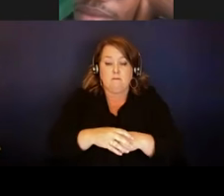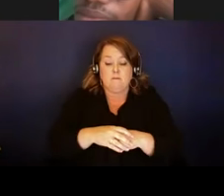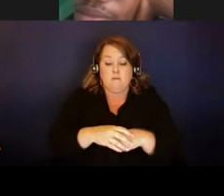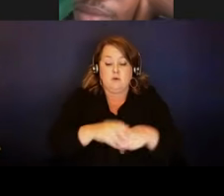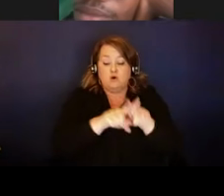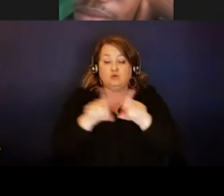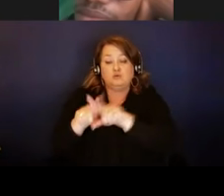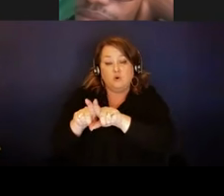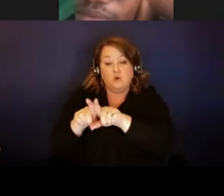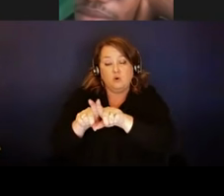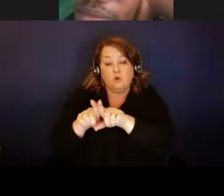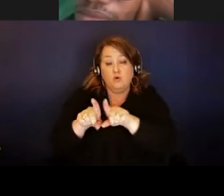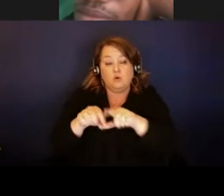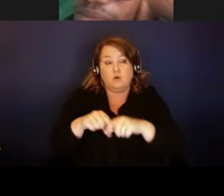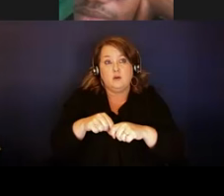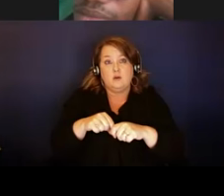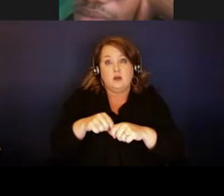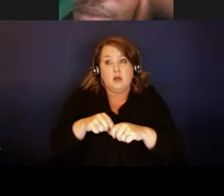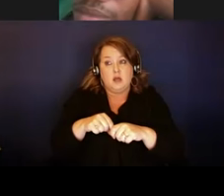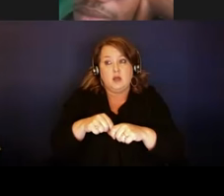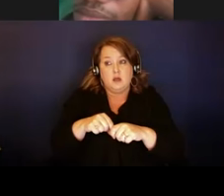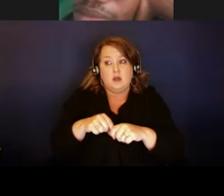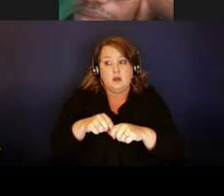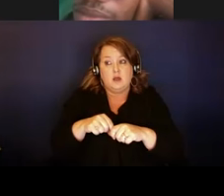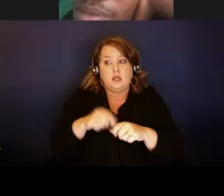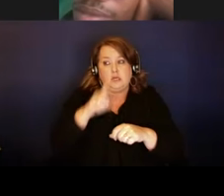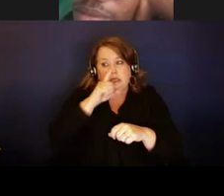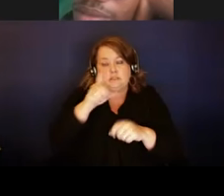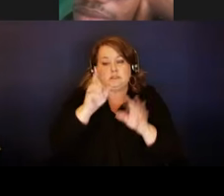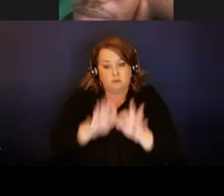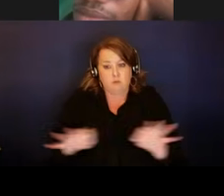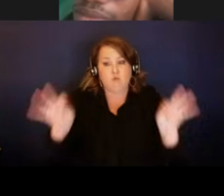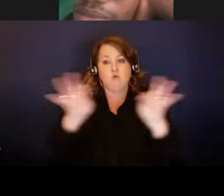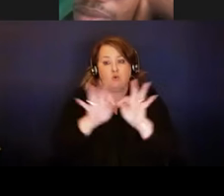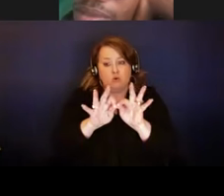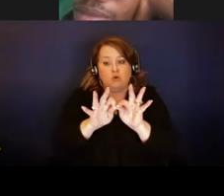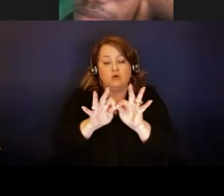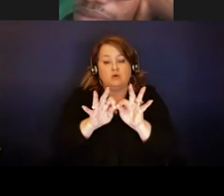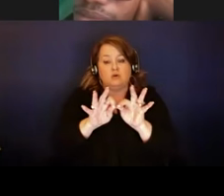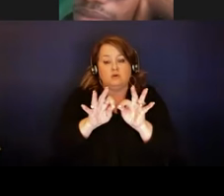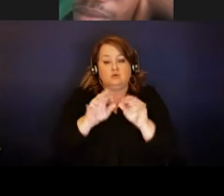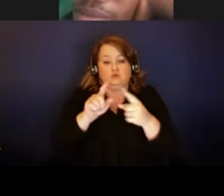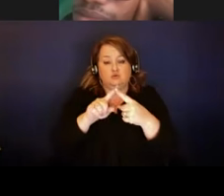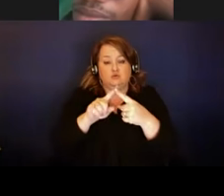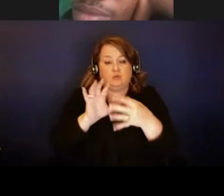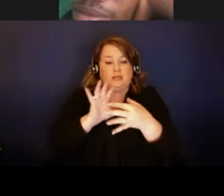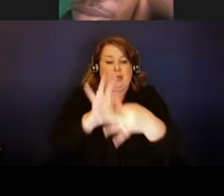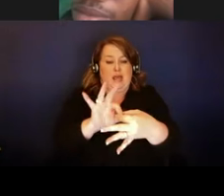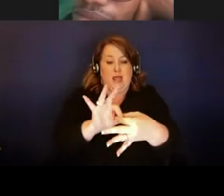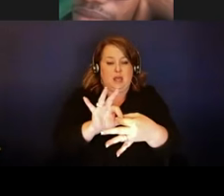also that it's really important to get connected with